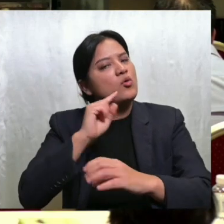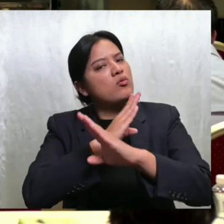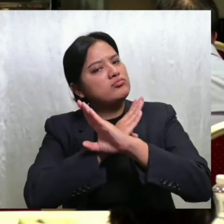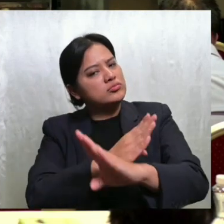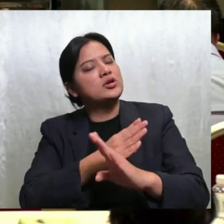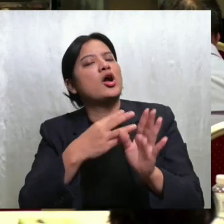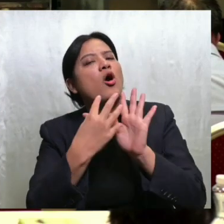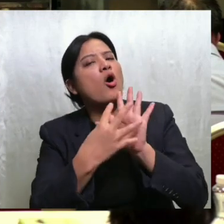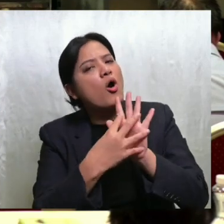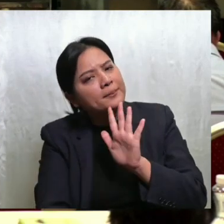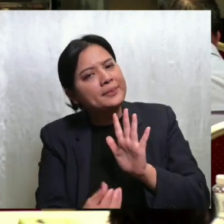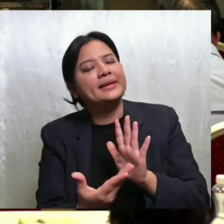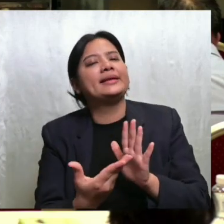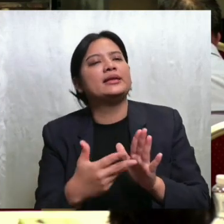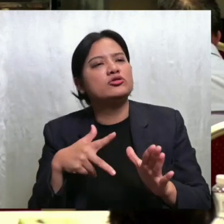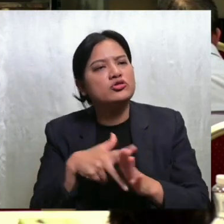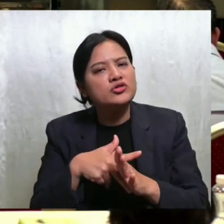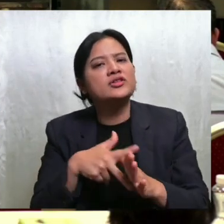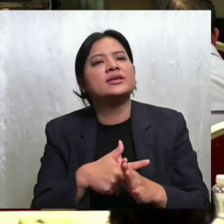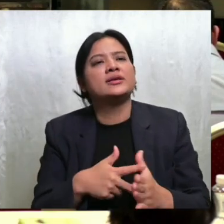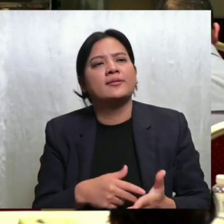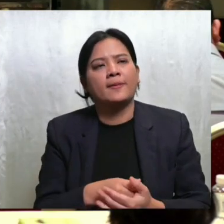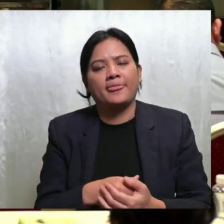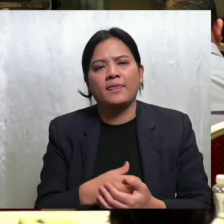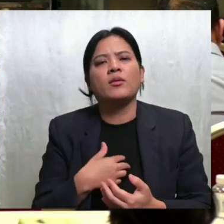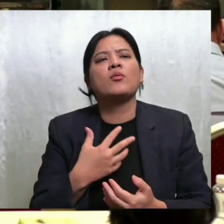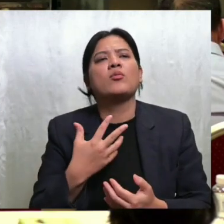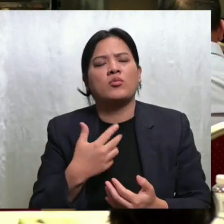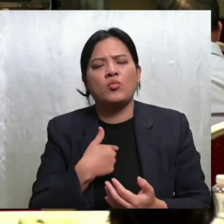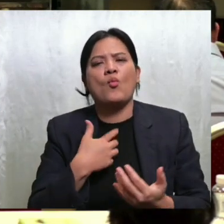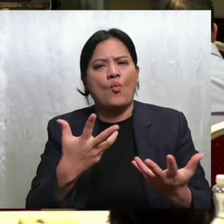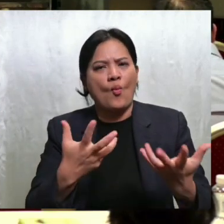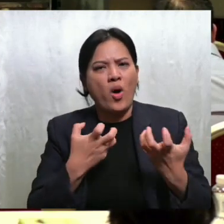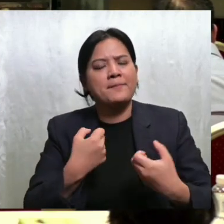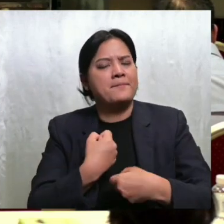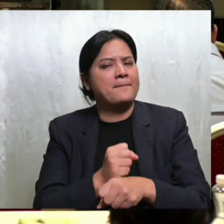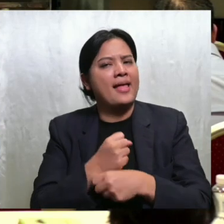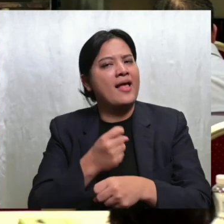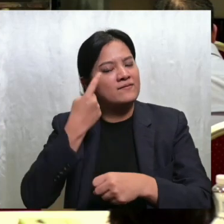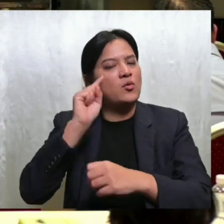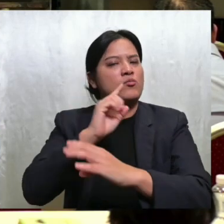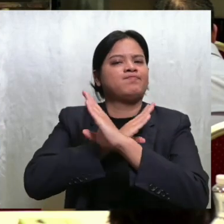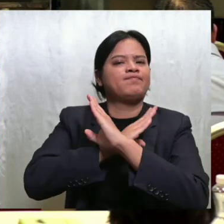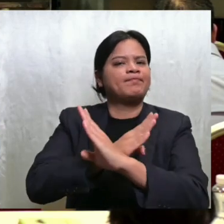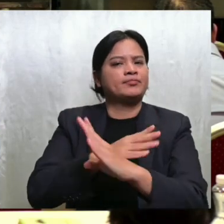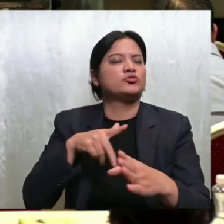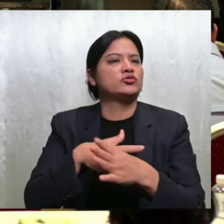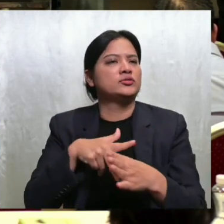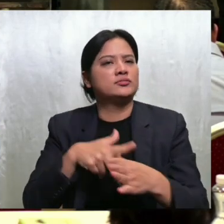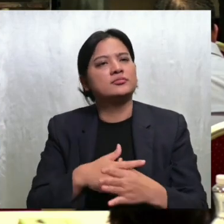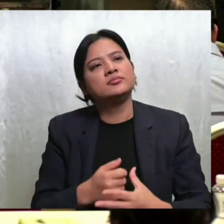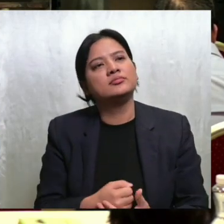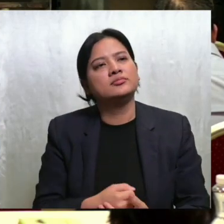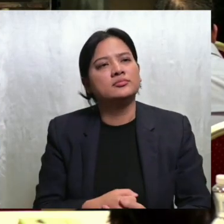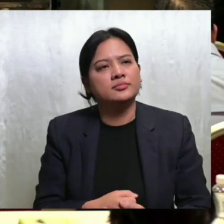wrap up, maybe just by some points on that. Self-management is number one. But if I were a faculty, I should have